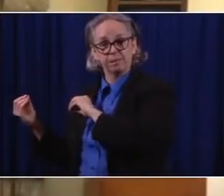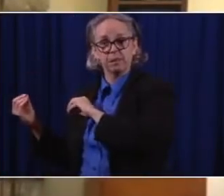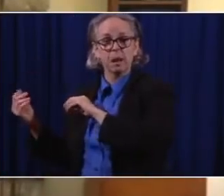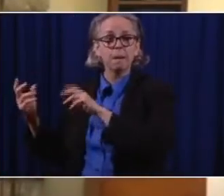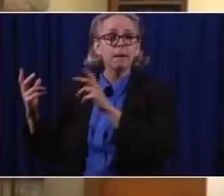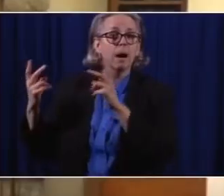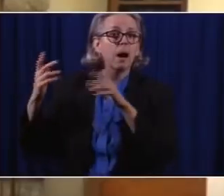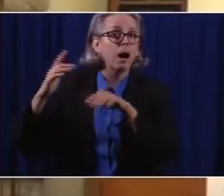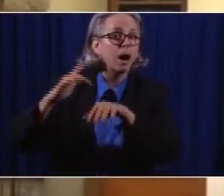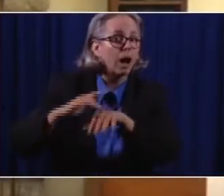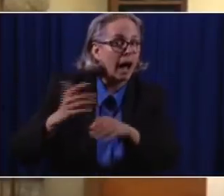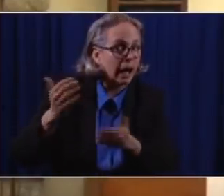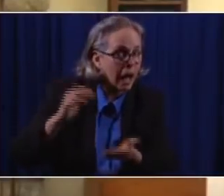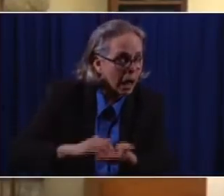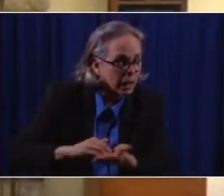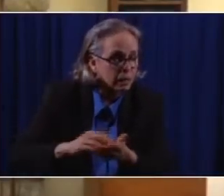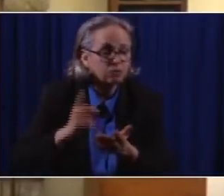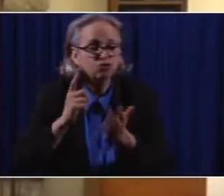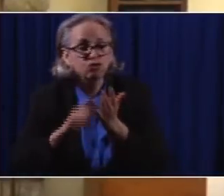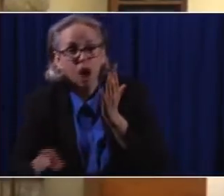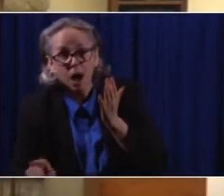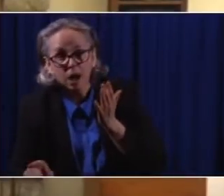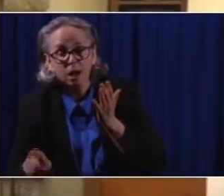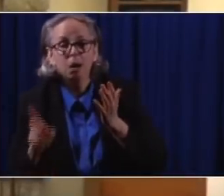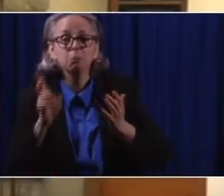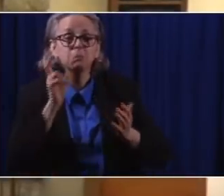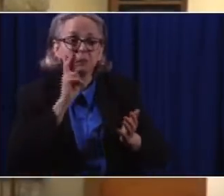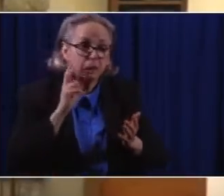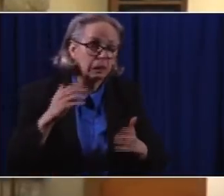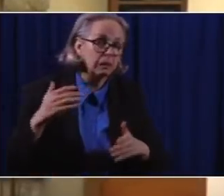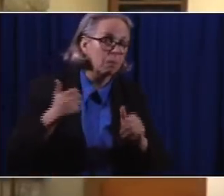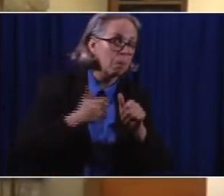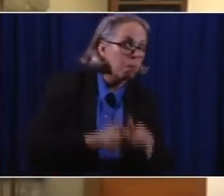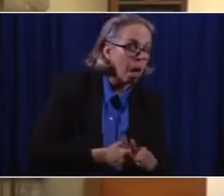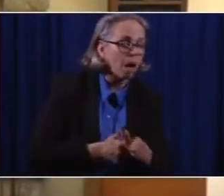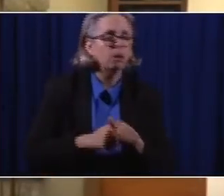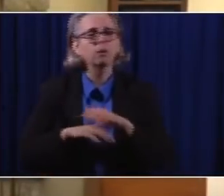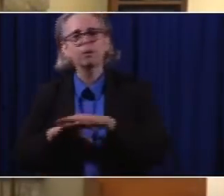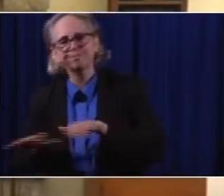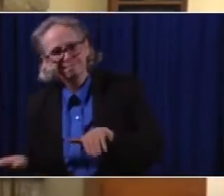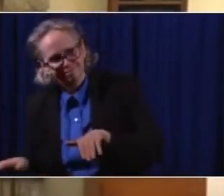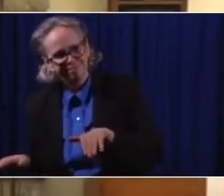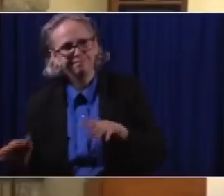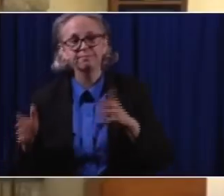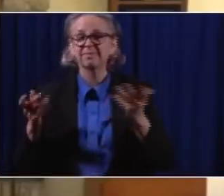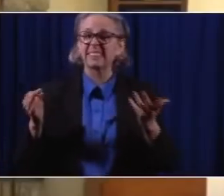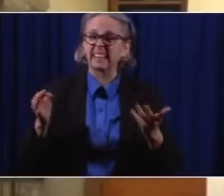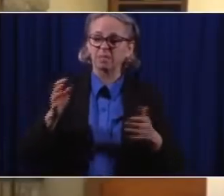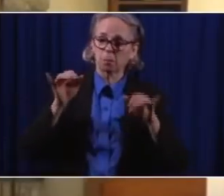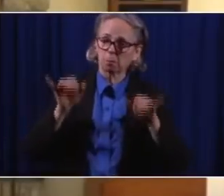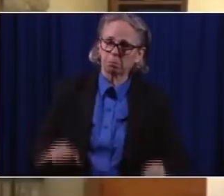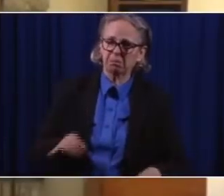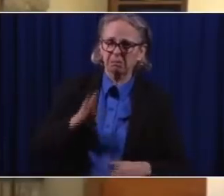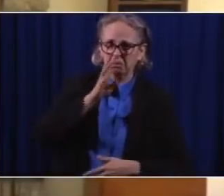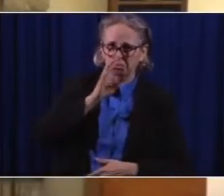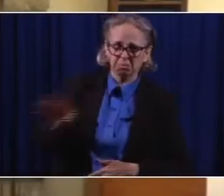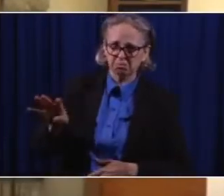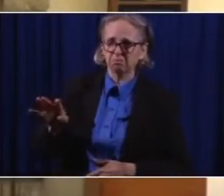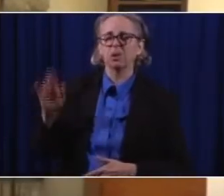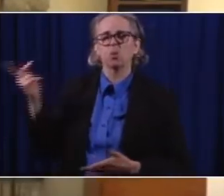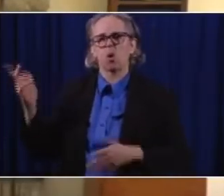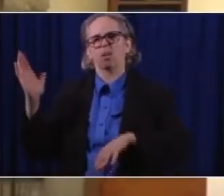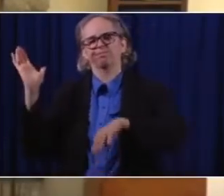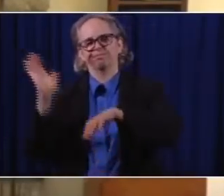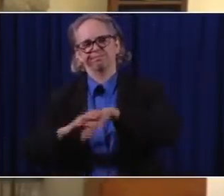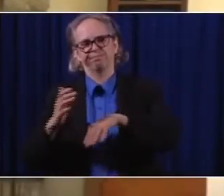their discretion appropriate action to, you know, shut the store down until the store, you know, up to 24 hours. Doesn't